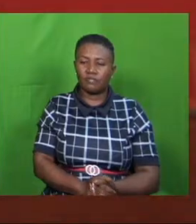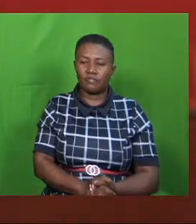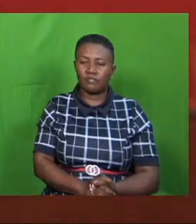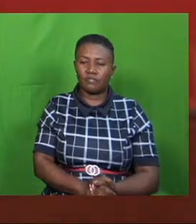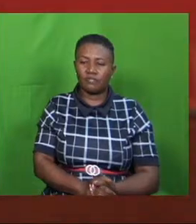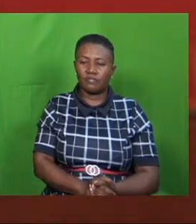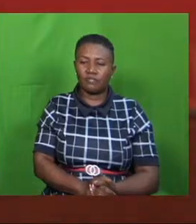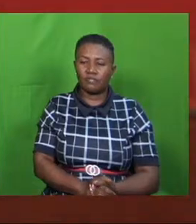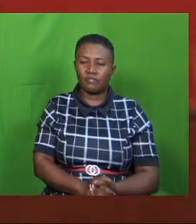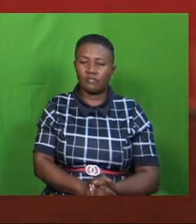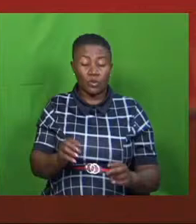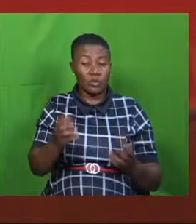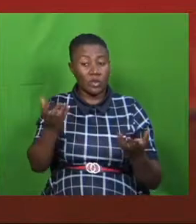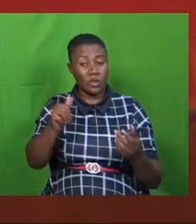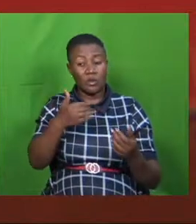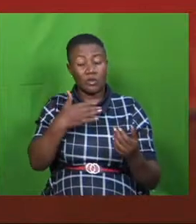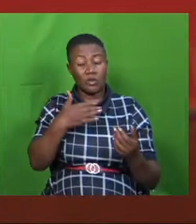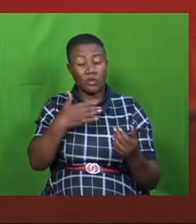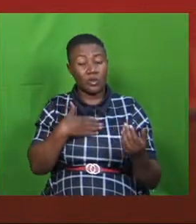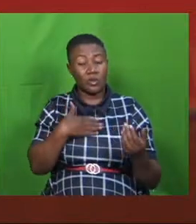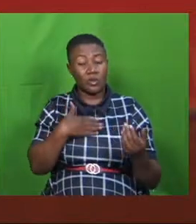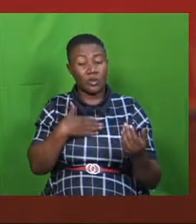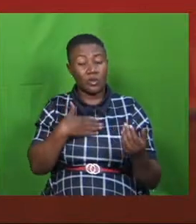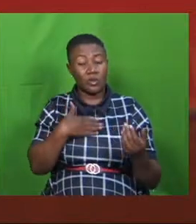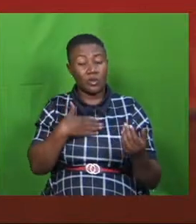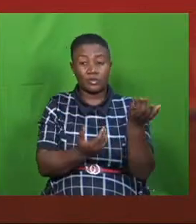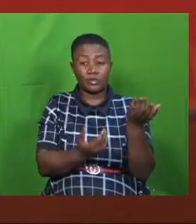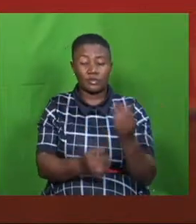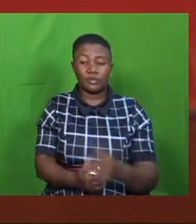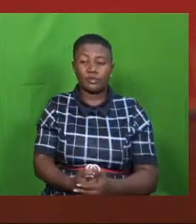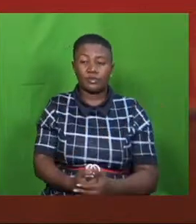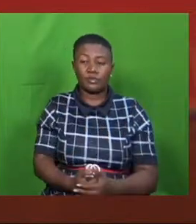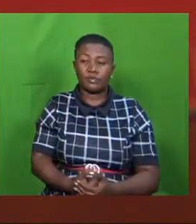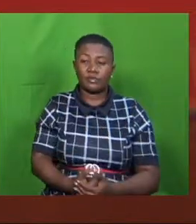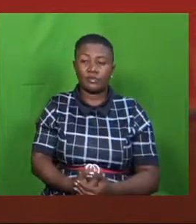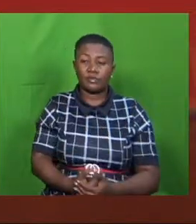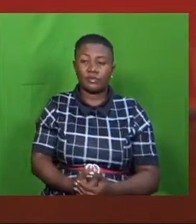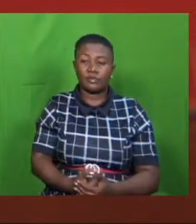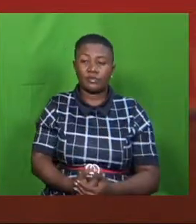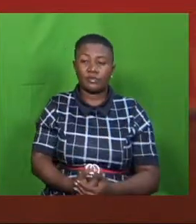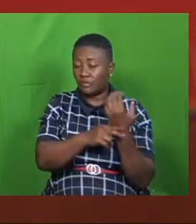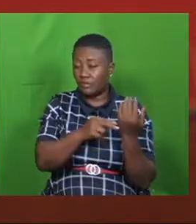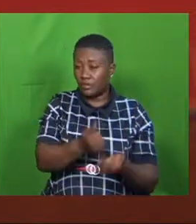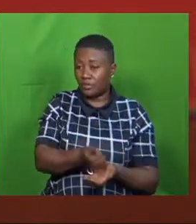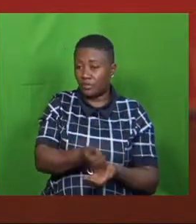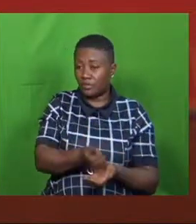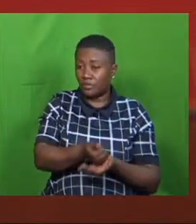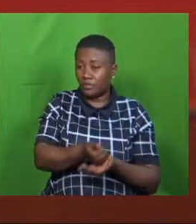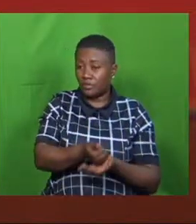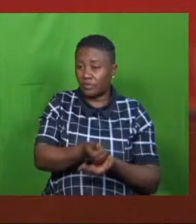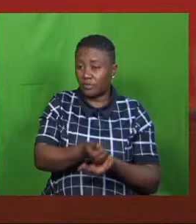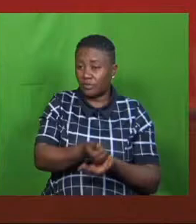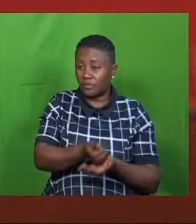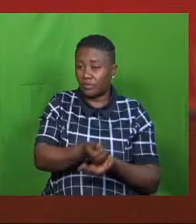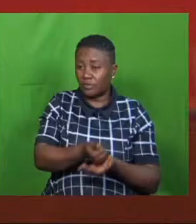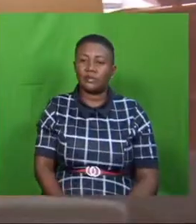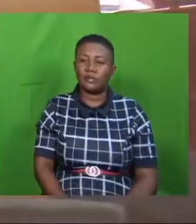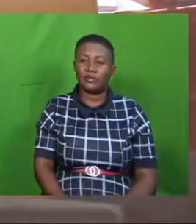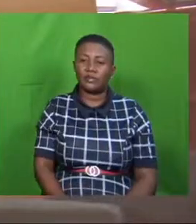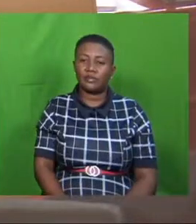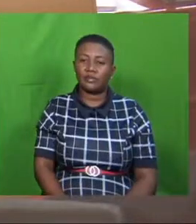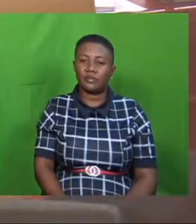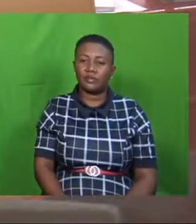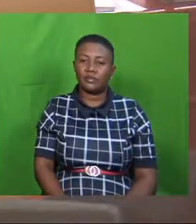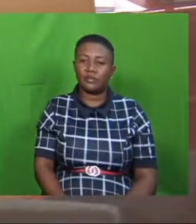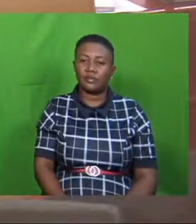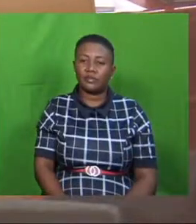Motion moved. Any seconder? Yes, ranking member of Finance. Thank you, Mr. Speaker. Mr. Speaker, I also rise